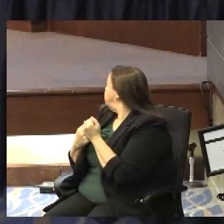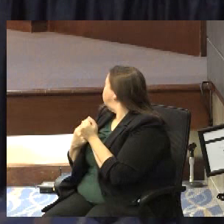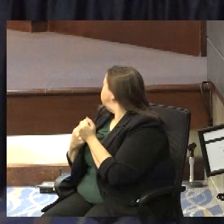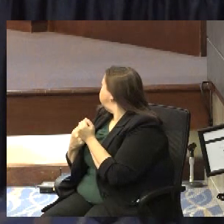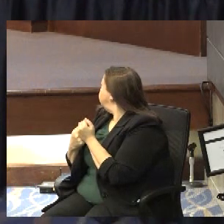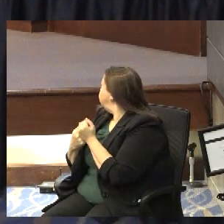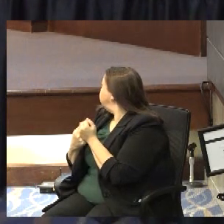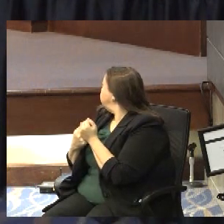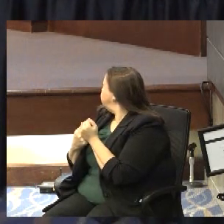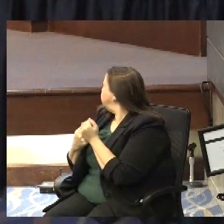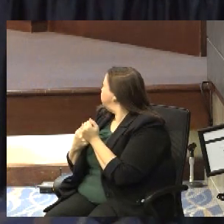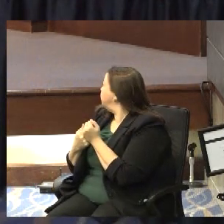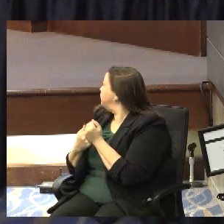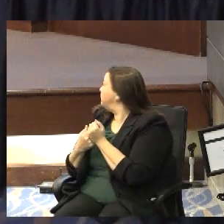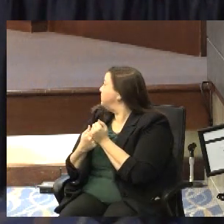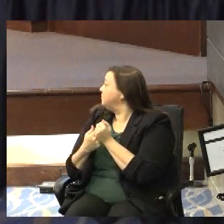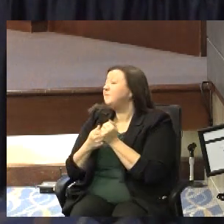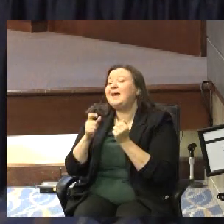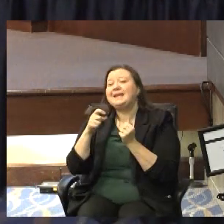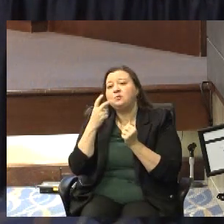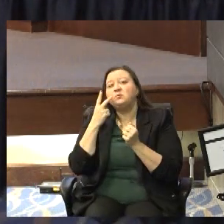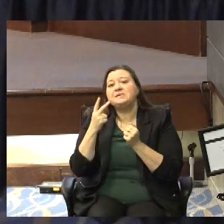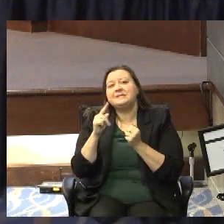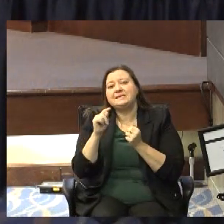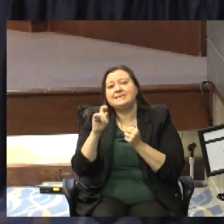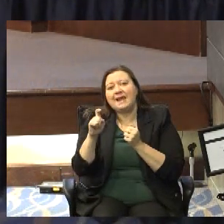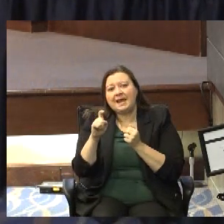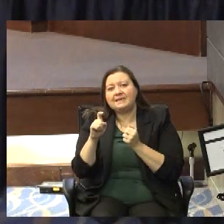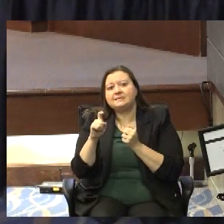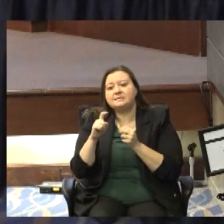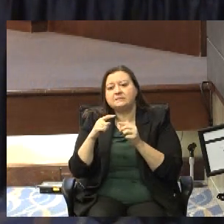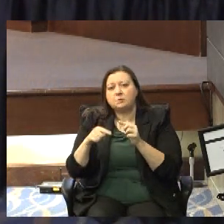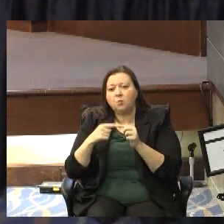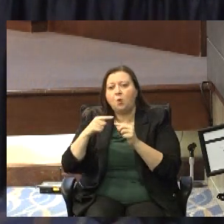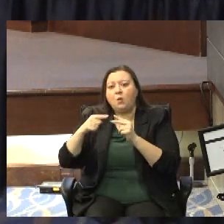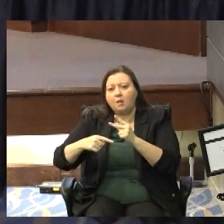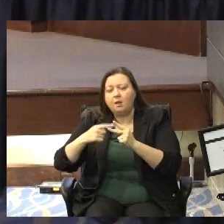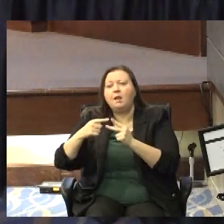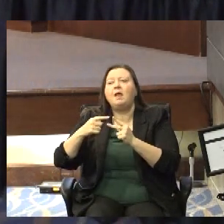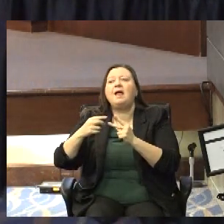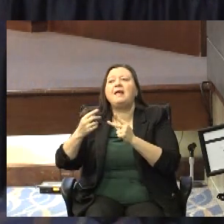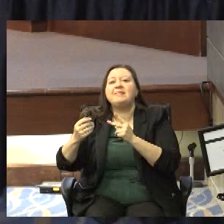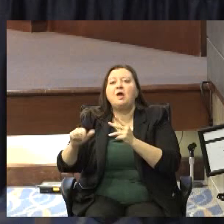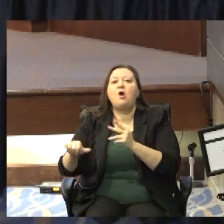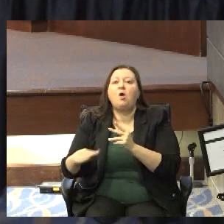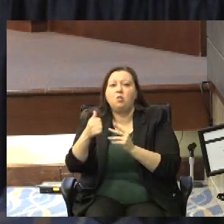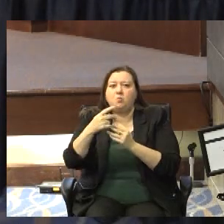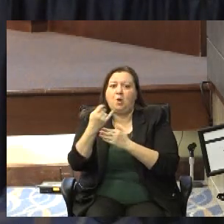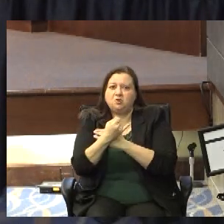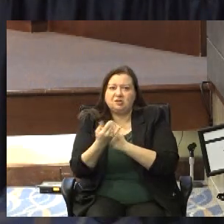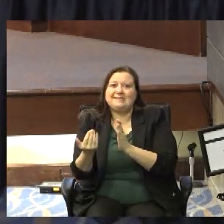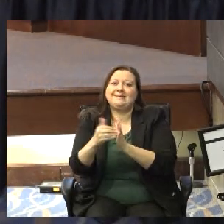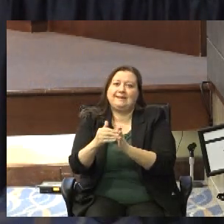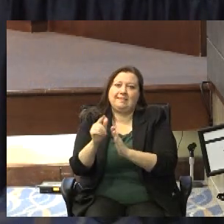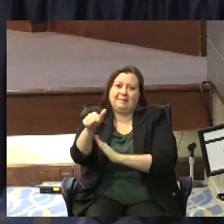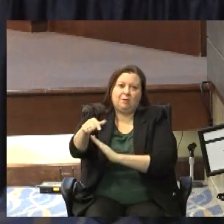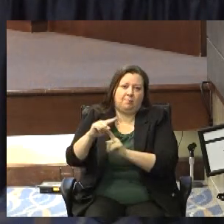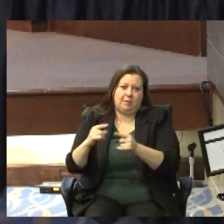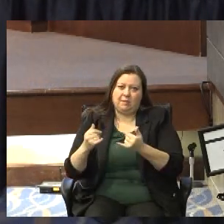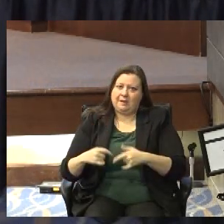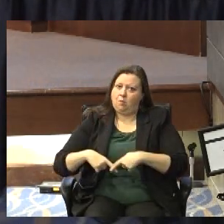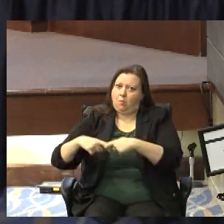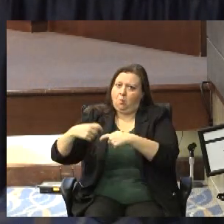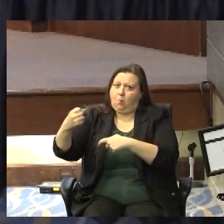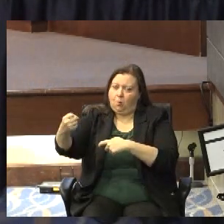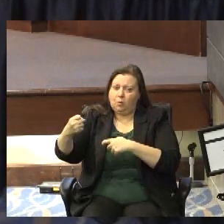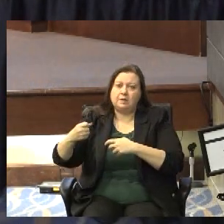see another tax roll, for instance, or two before you'll see another big project in TERS for, because we got to get